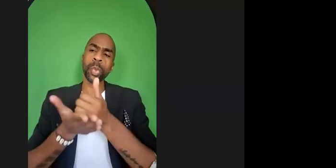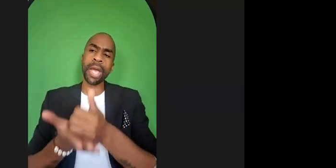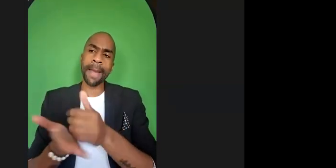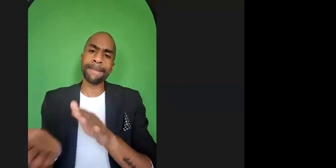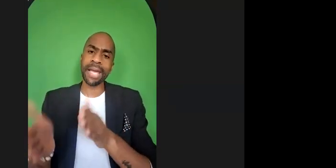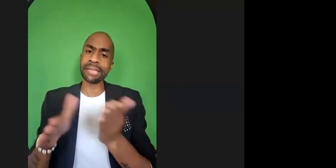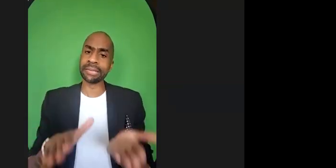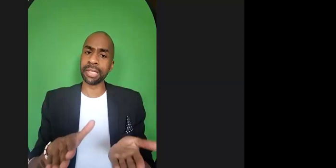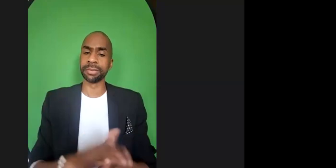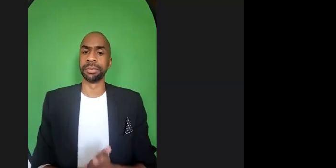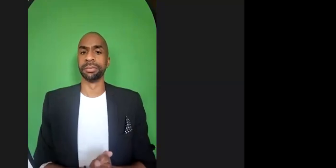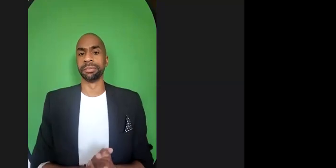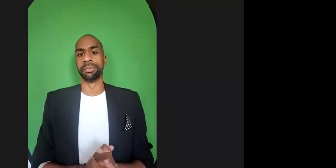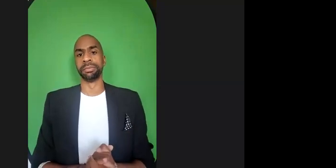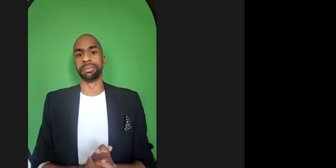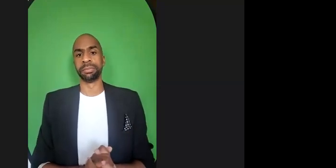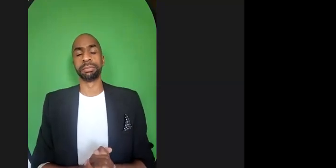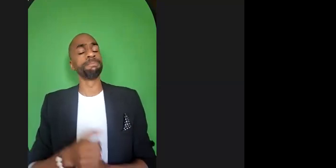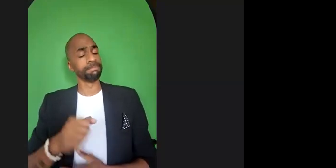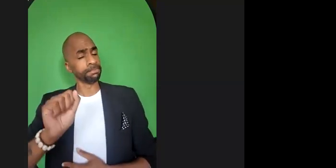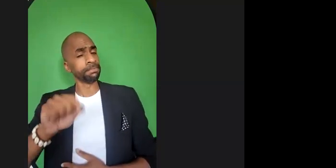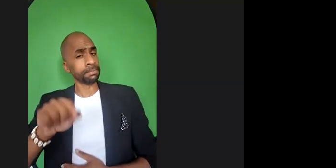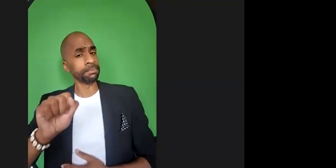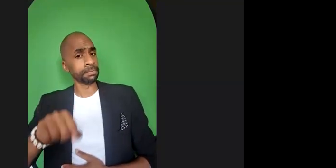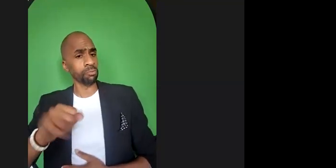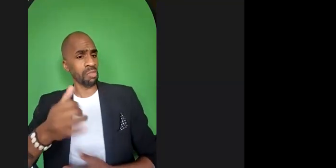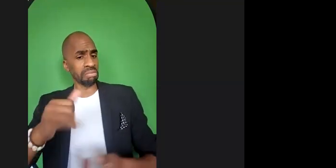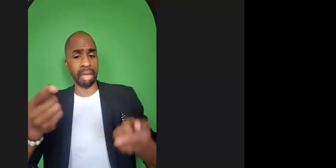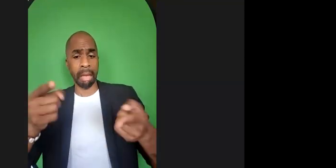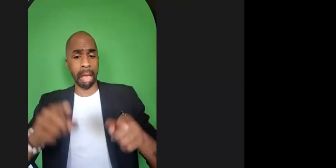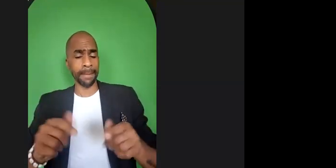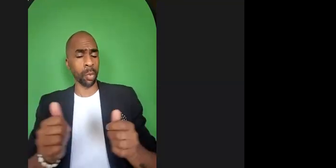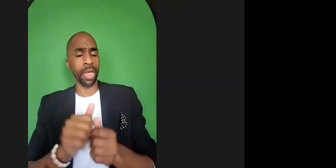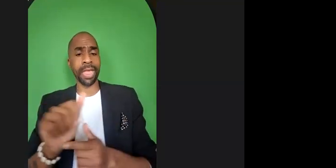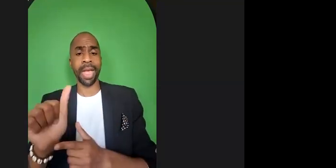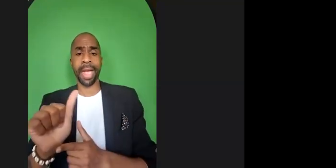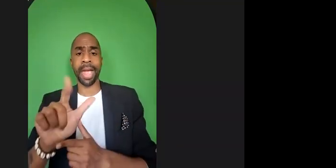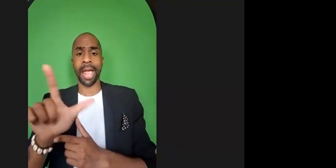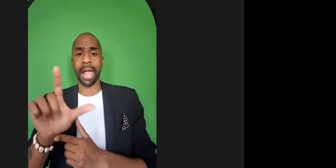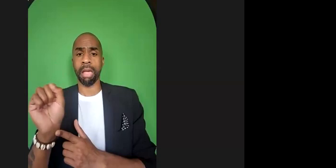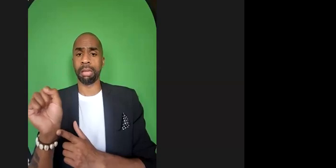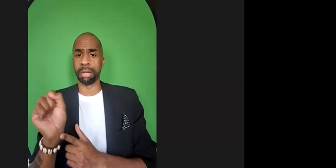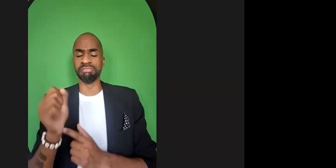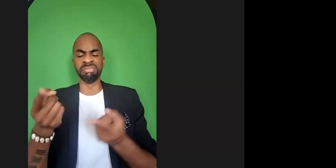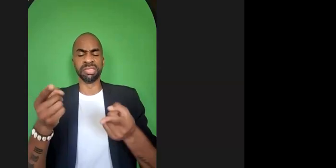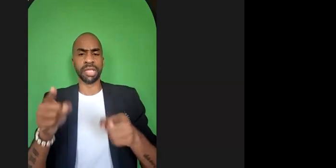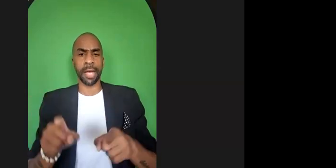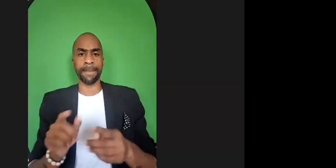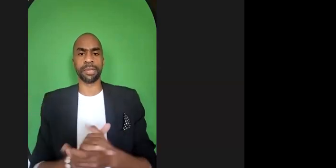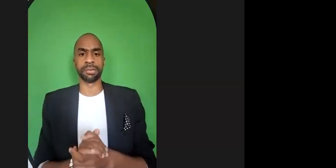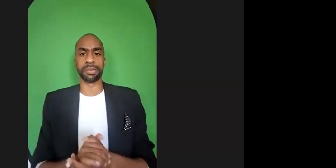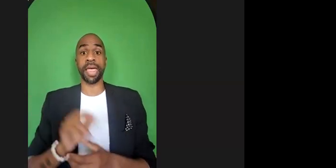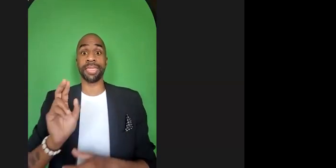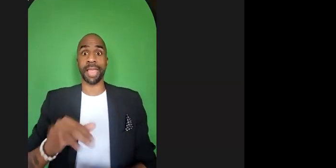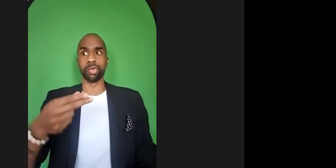it is absolutely something that comes up in ALS. In fact, ALS is the disease where the highest